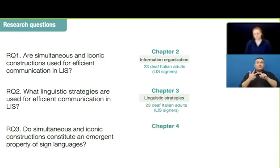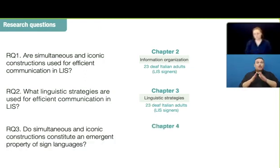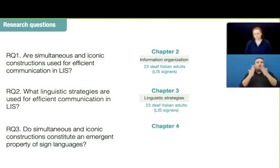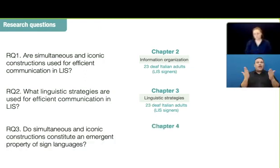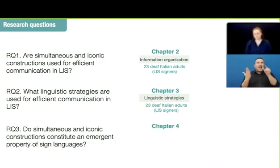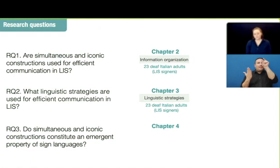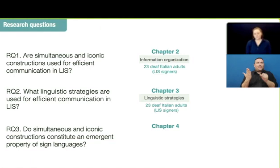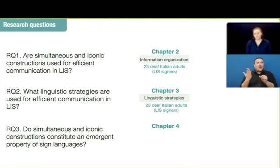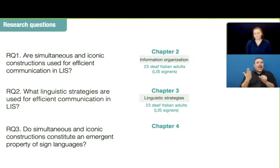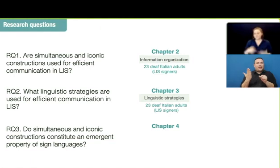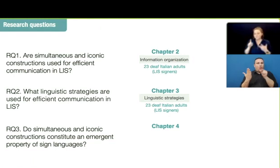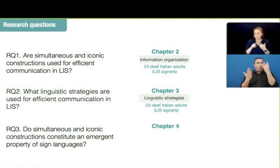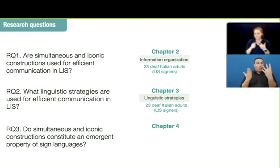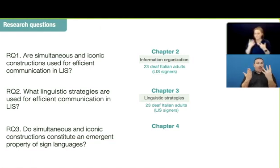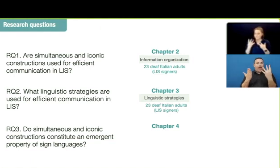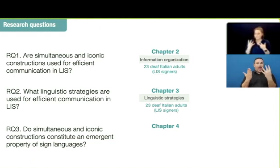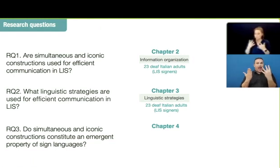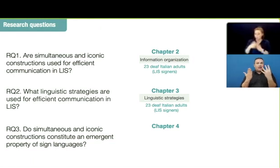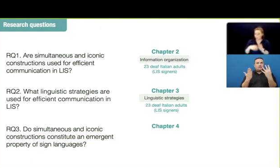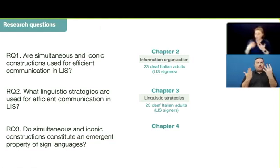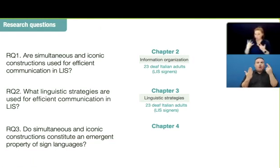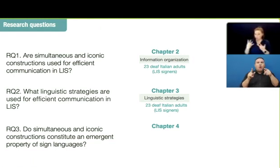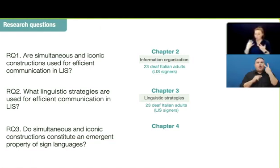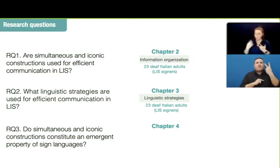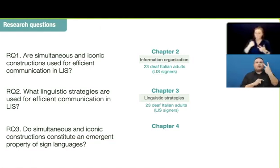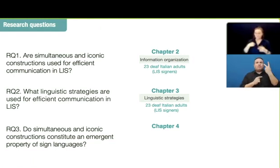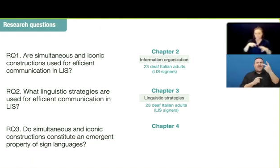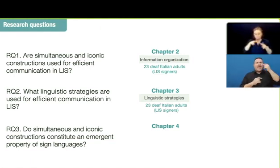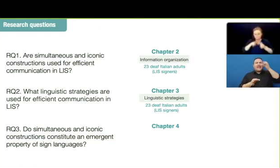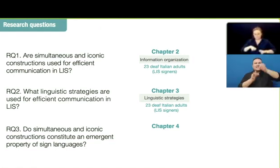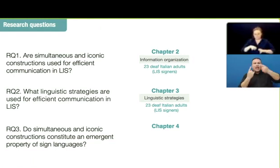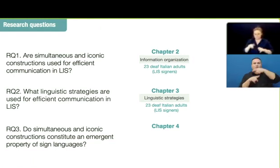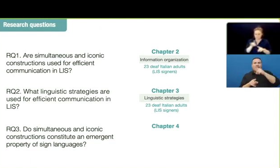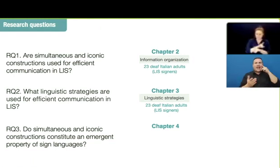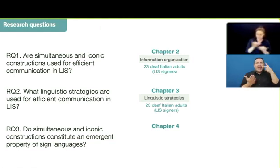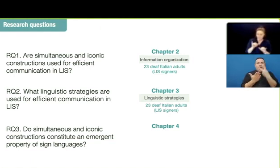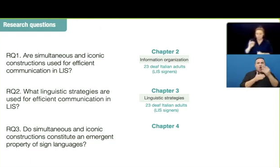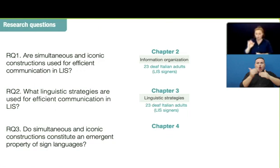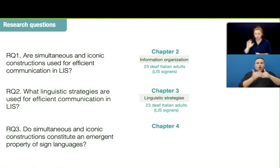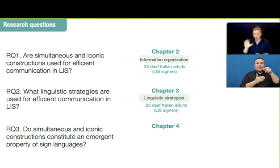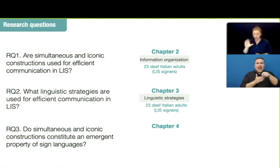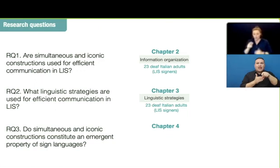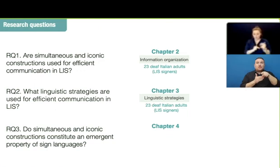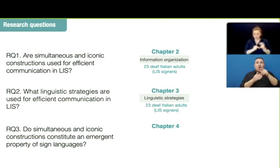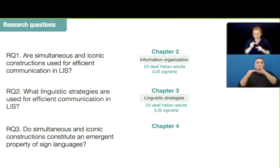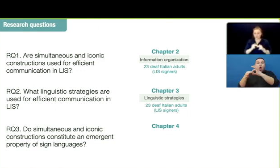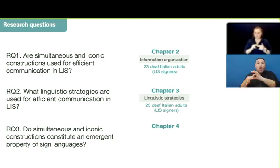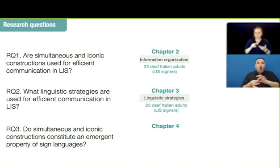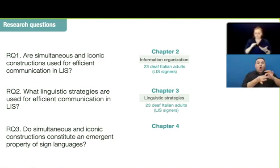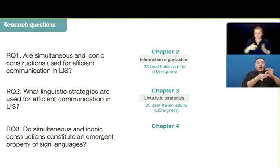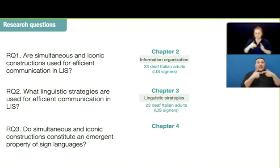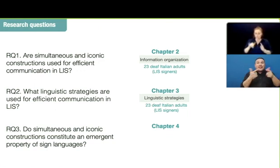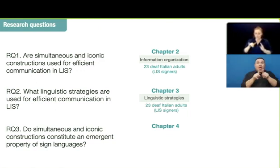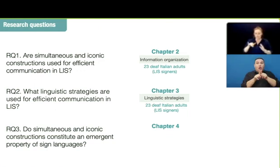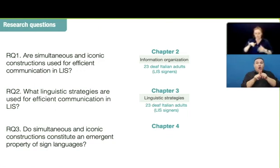In Chapter 4, I investigated whether simultaneous and iconic constructions constitute an emergent property of sign languages.